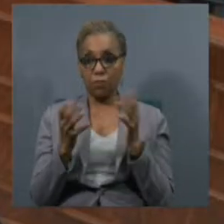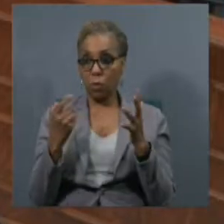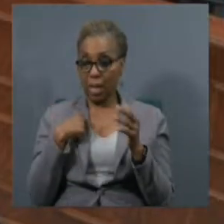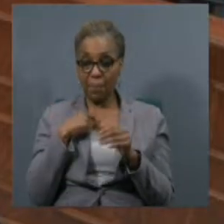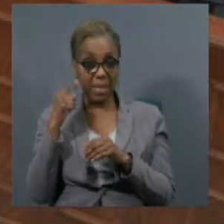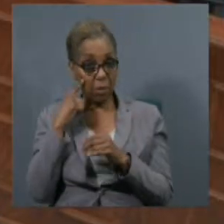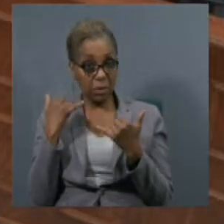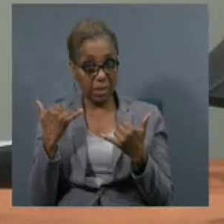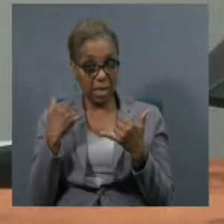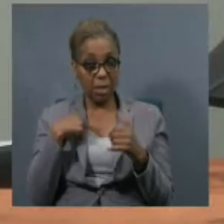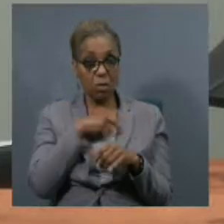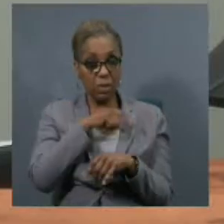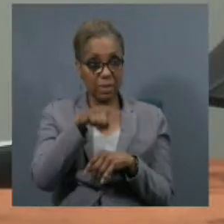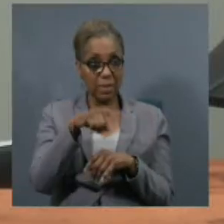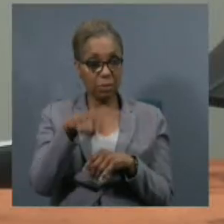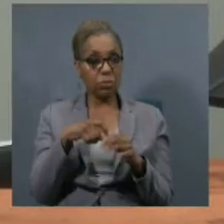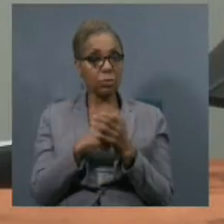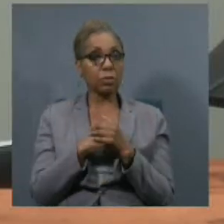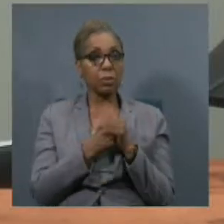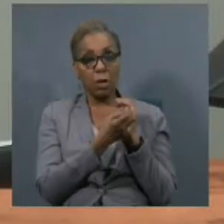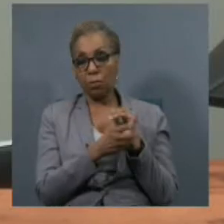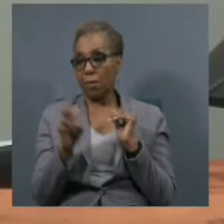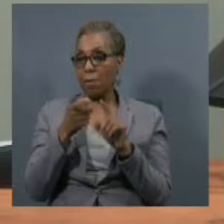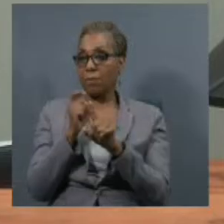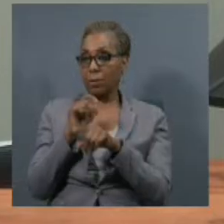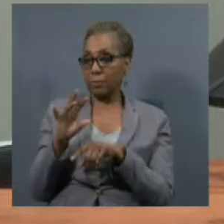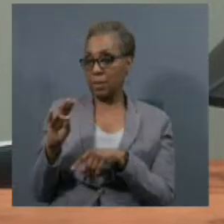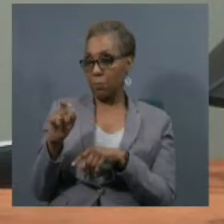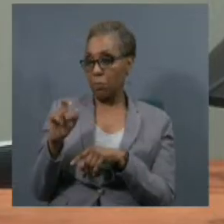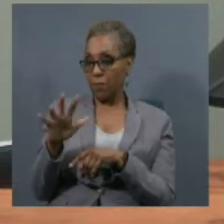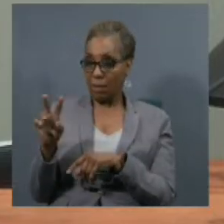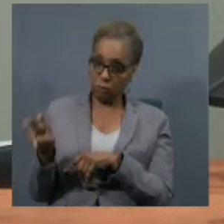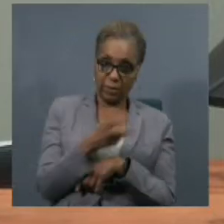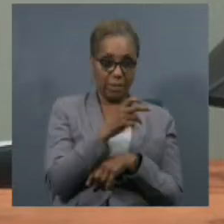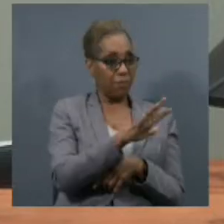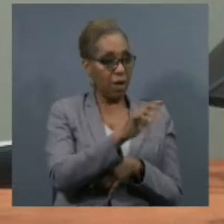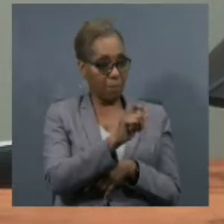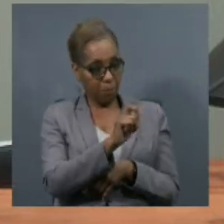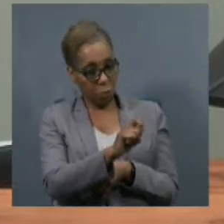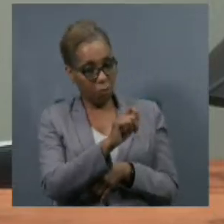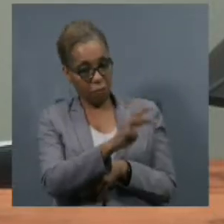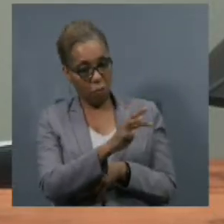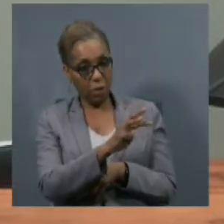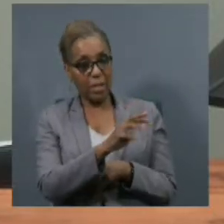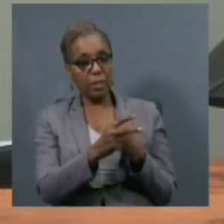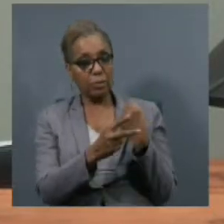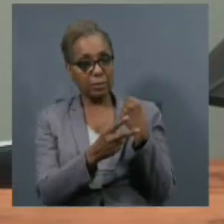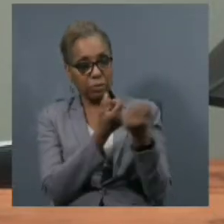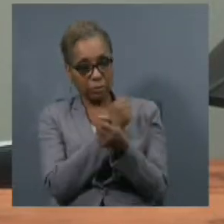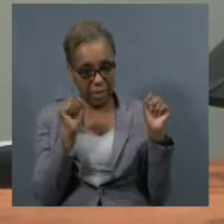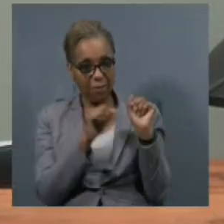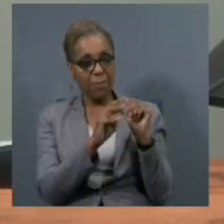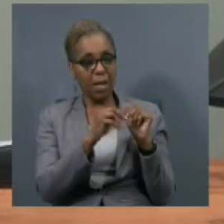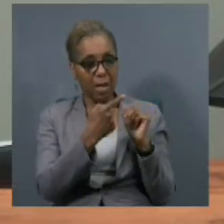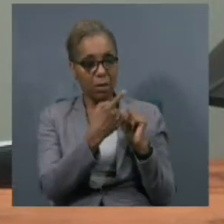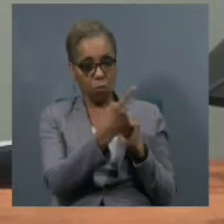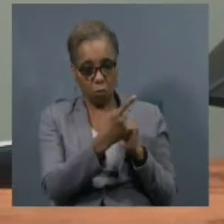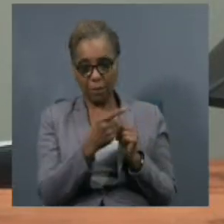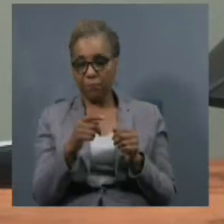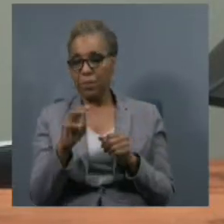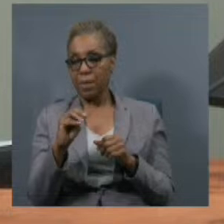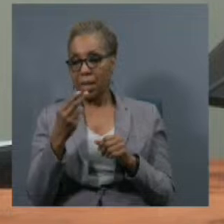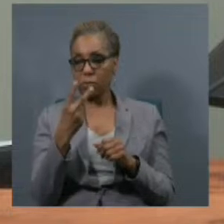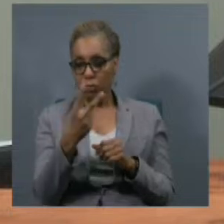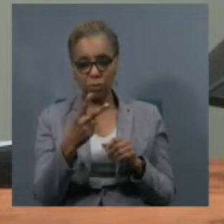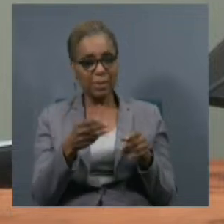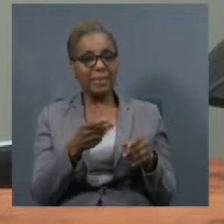hearing today, we need to transition from 7.5 to 5.4 to save Madison Heights 1 and 2, let's say that now, and we can get that